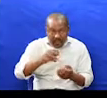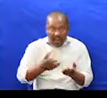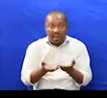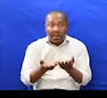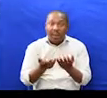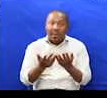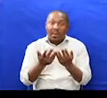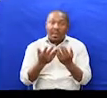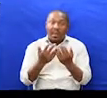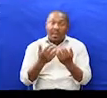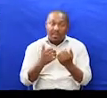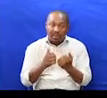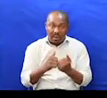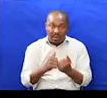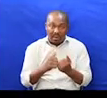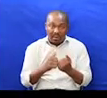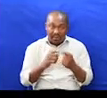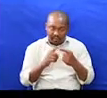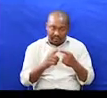be created